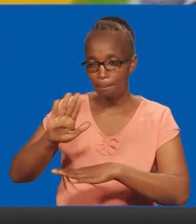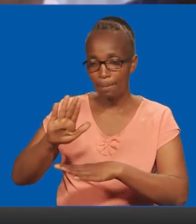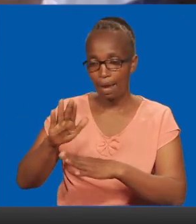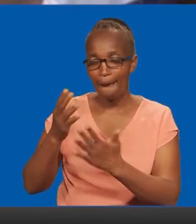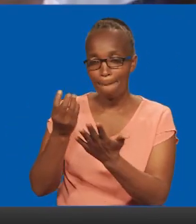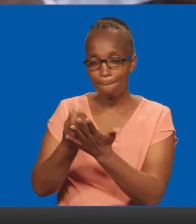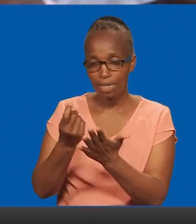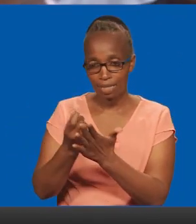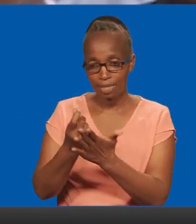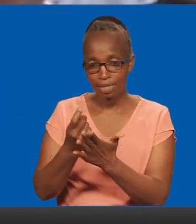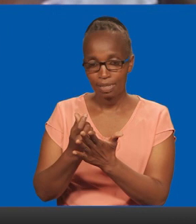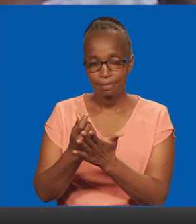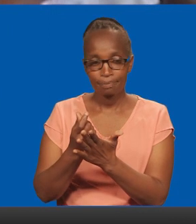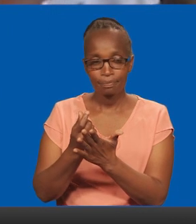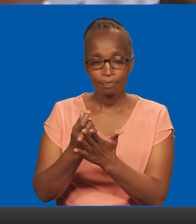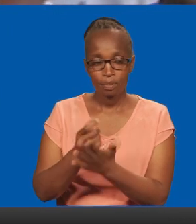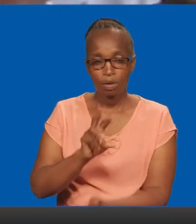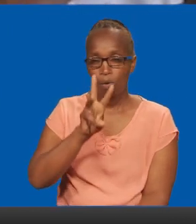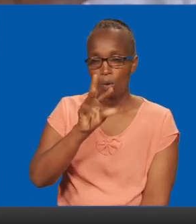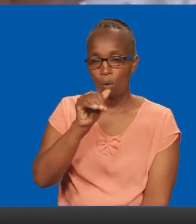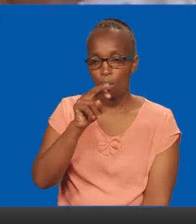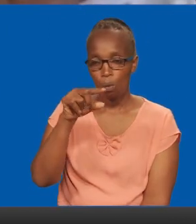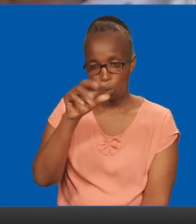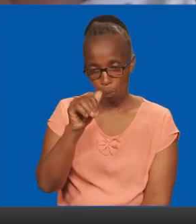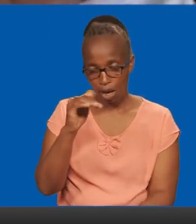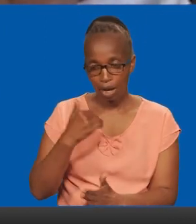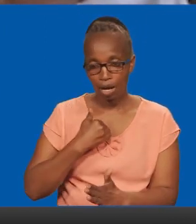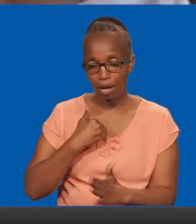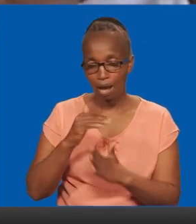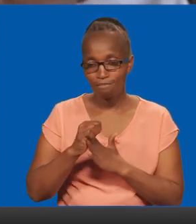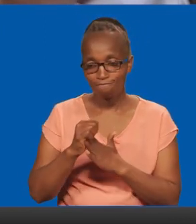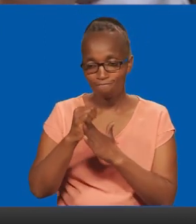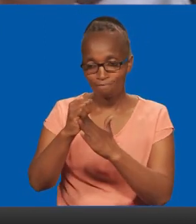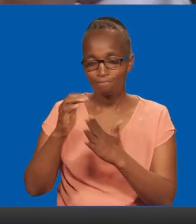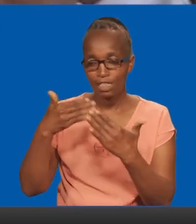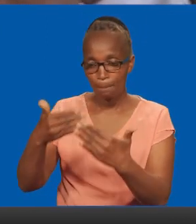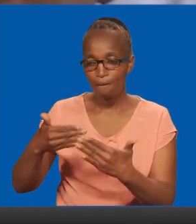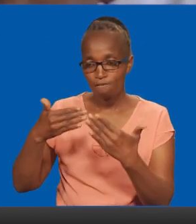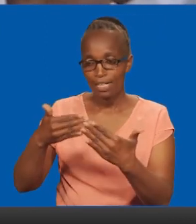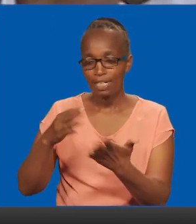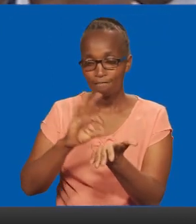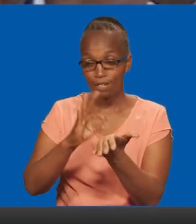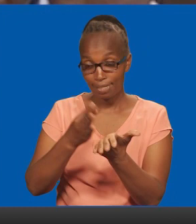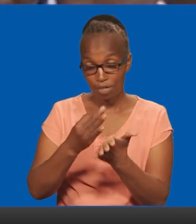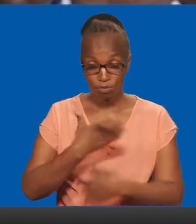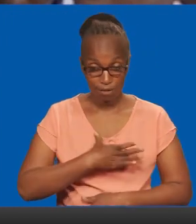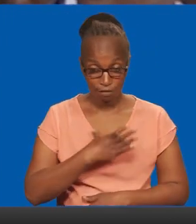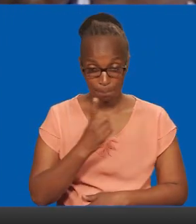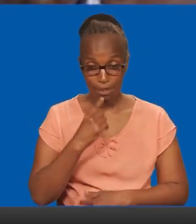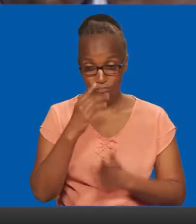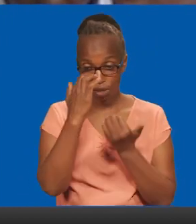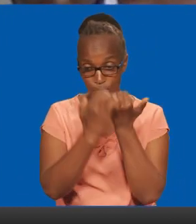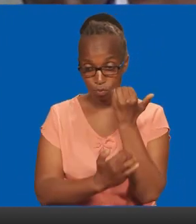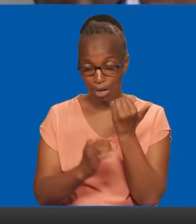checks. Gavana wa Homabay Gladys Wanga ameongoza hafla ya kuwapa wanafunzi basari ya saa wanaotoka kwa familia